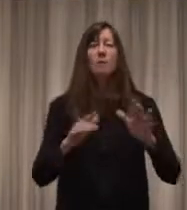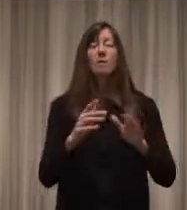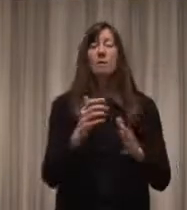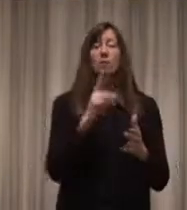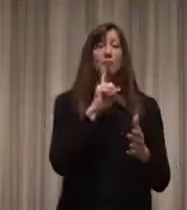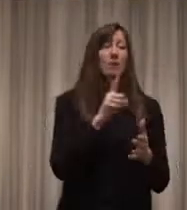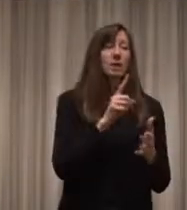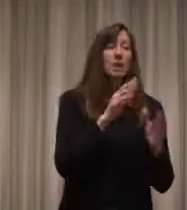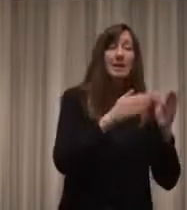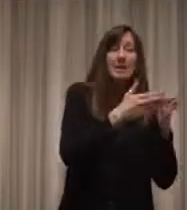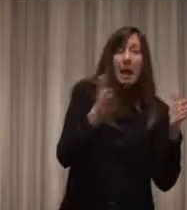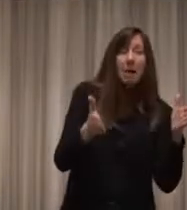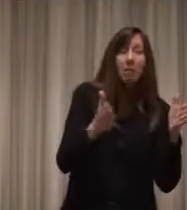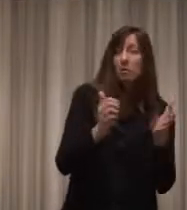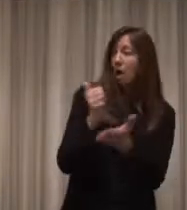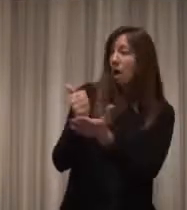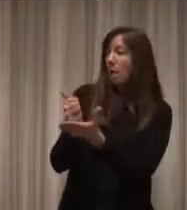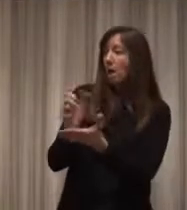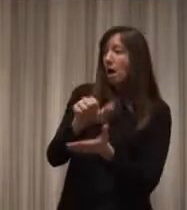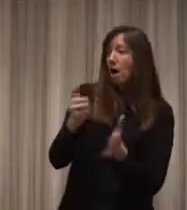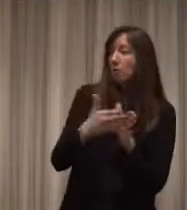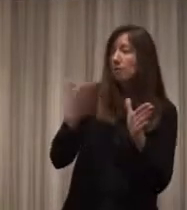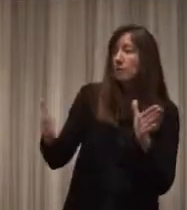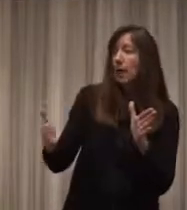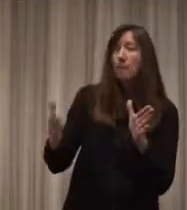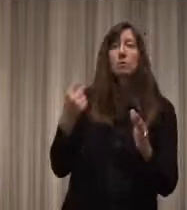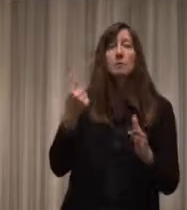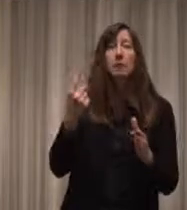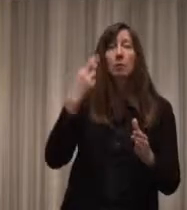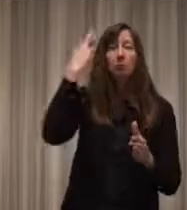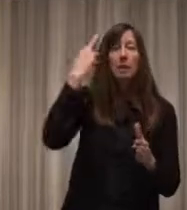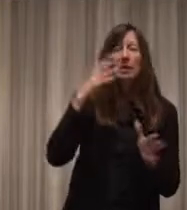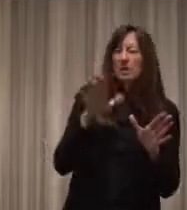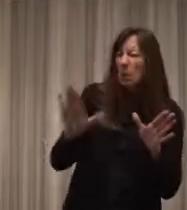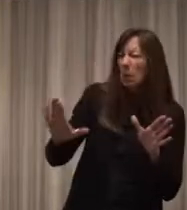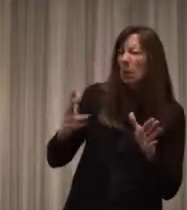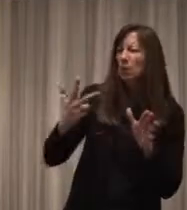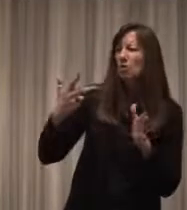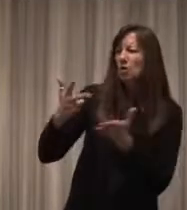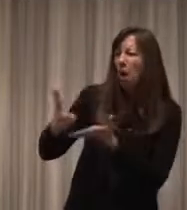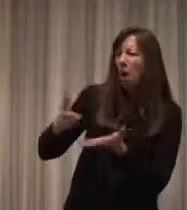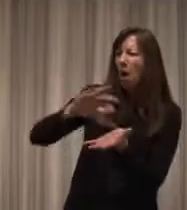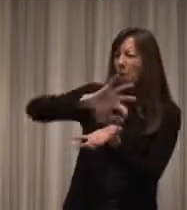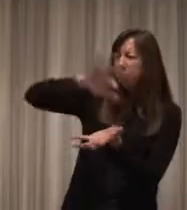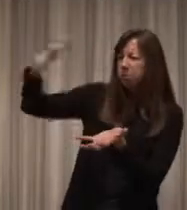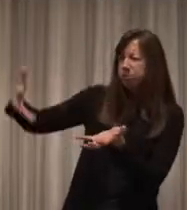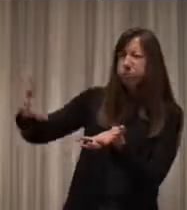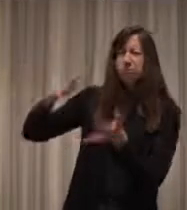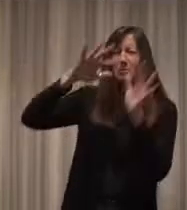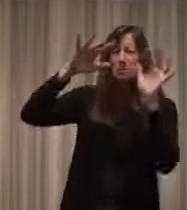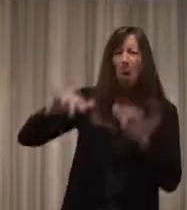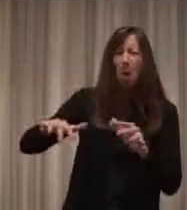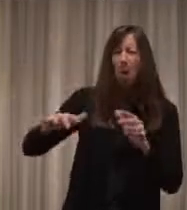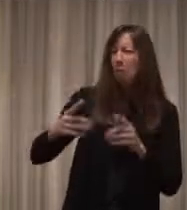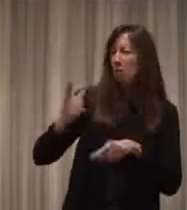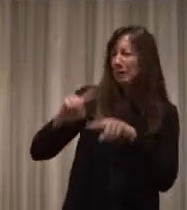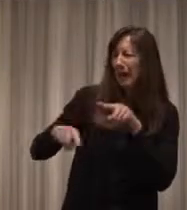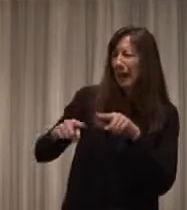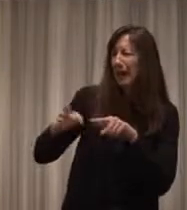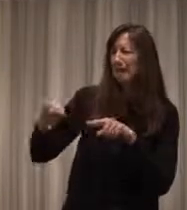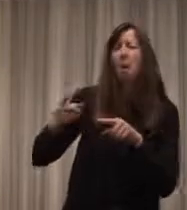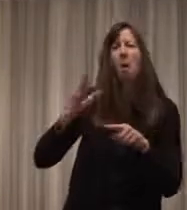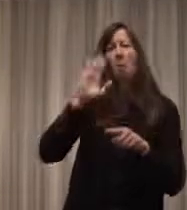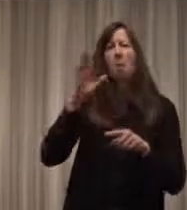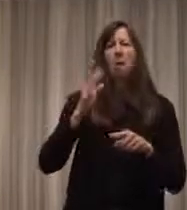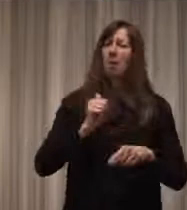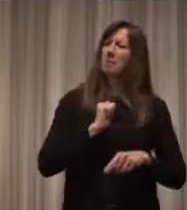realizing maybe their next door neighbor's car is buried and they might not be able to shovel themselves out, or they need to clear their driveway, or hey, I can run my snowblower